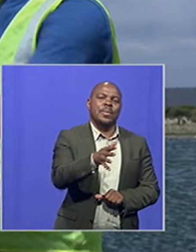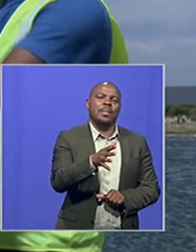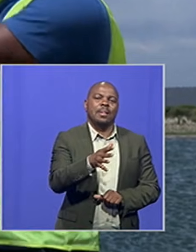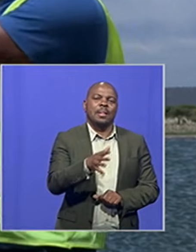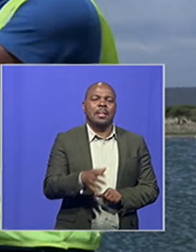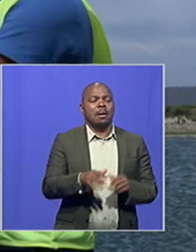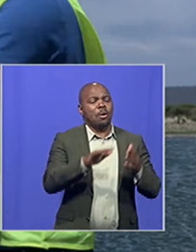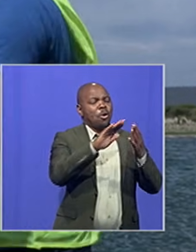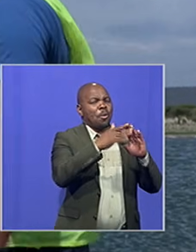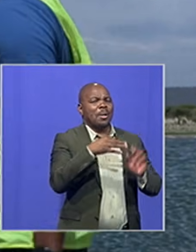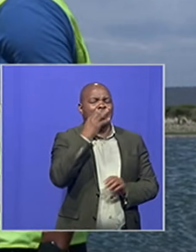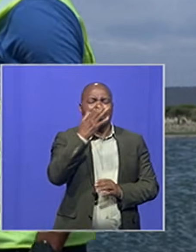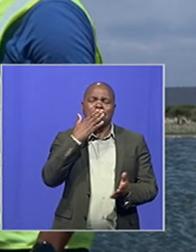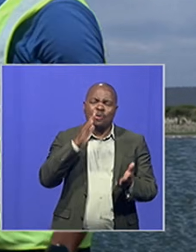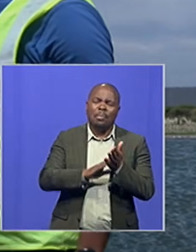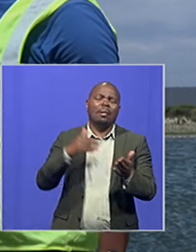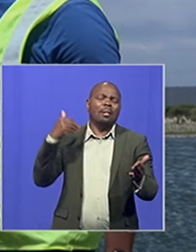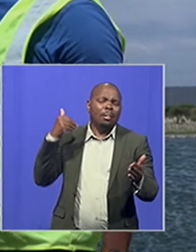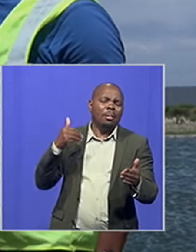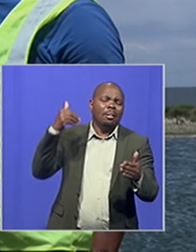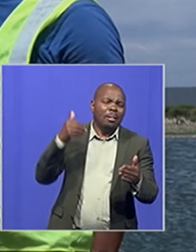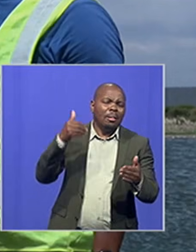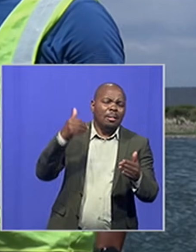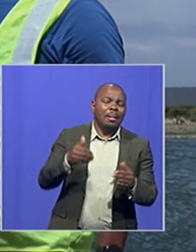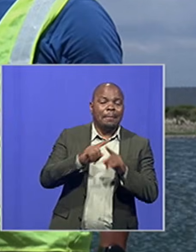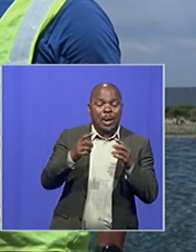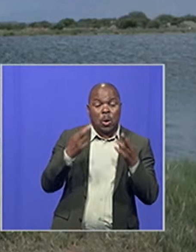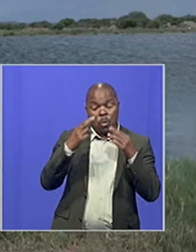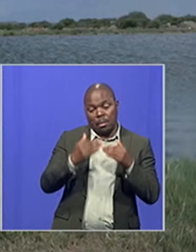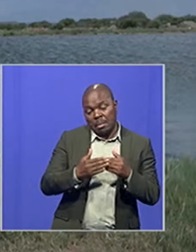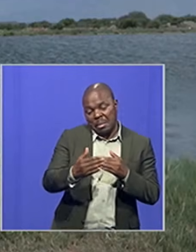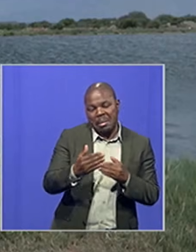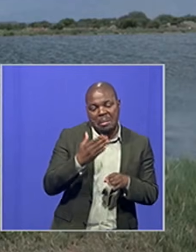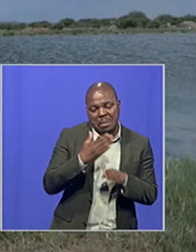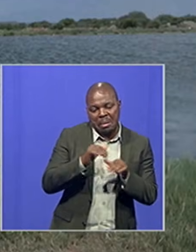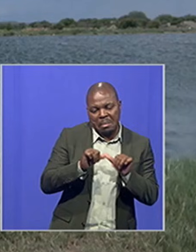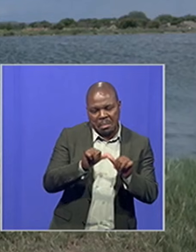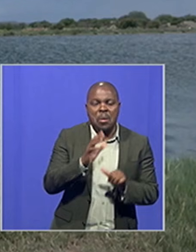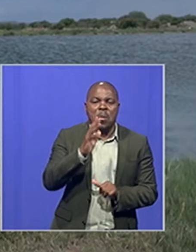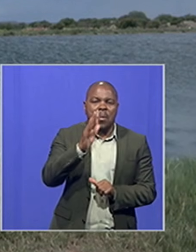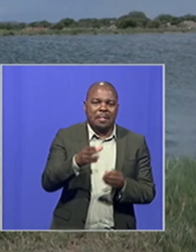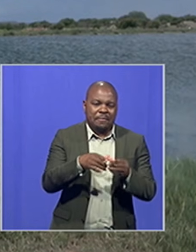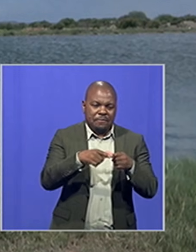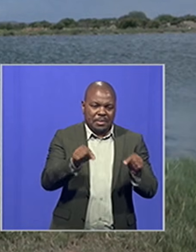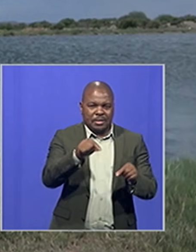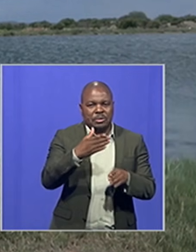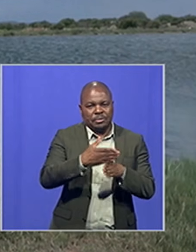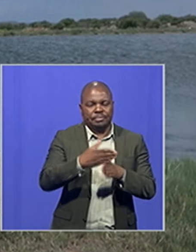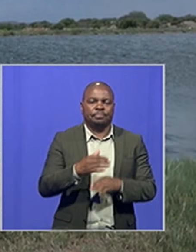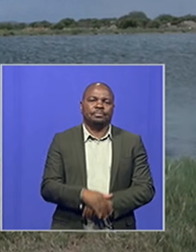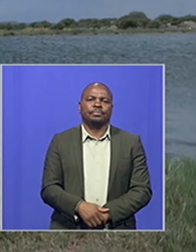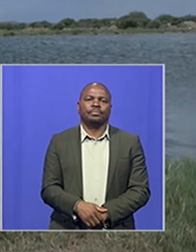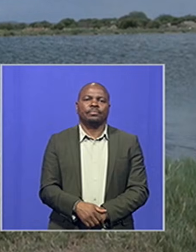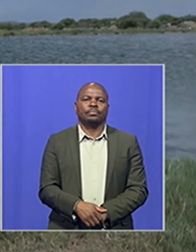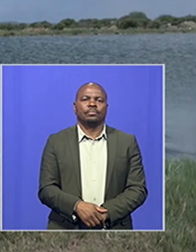newa ditshepiso mme ba solofela fa mo nakong e tlang go tla dirwa sengwe. Tebogo Msimanga, Dikgang tsa SABC mo